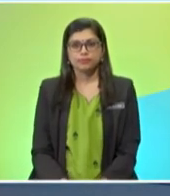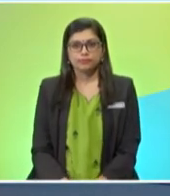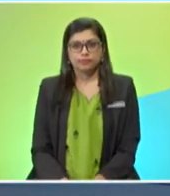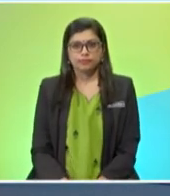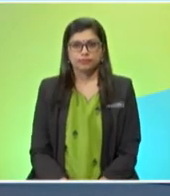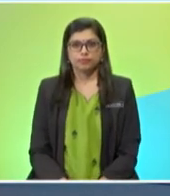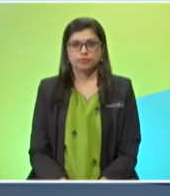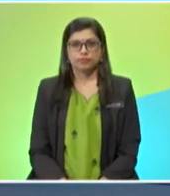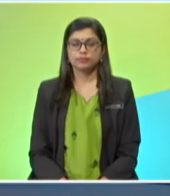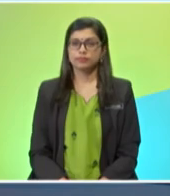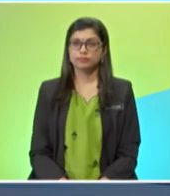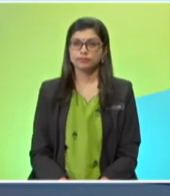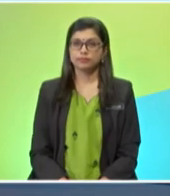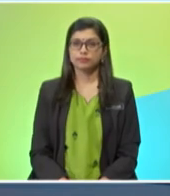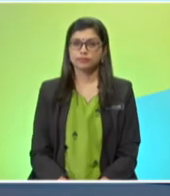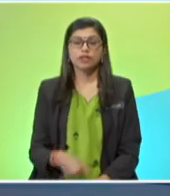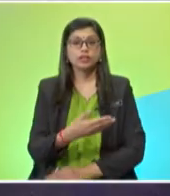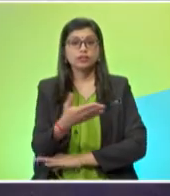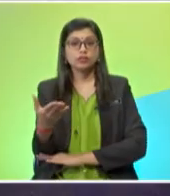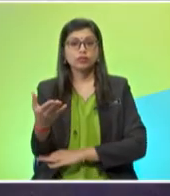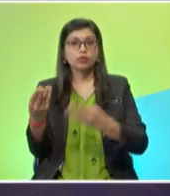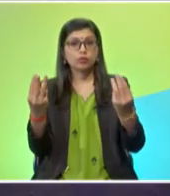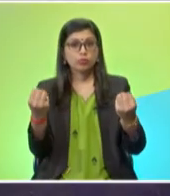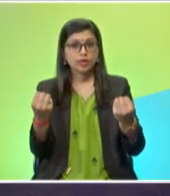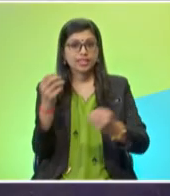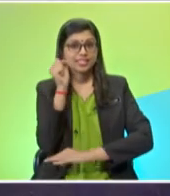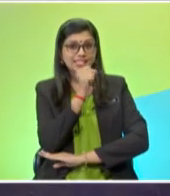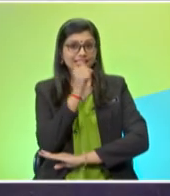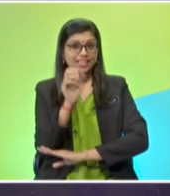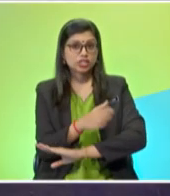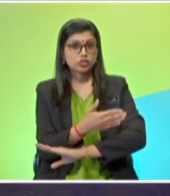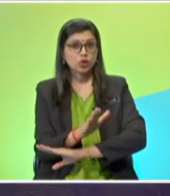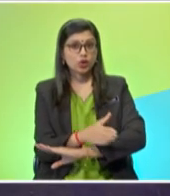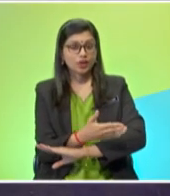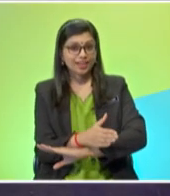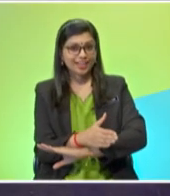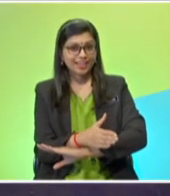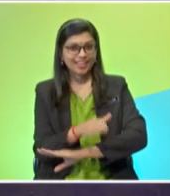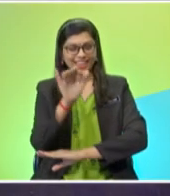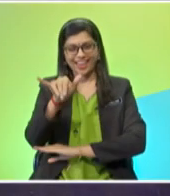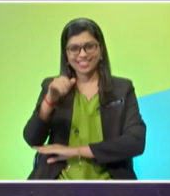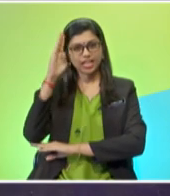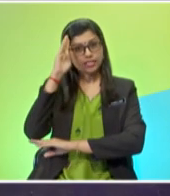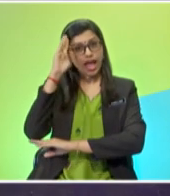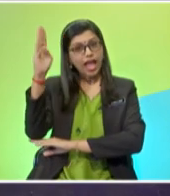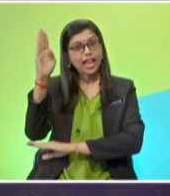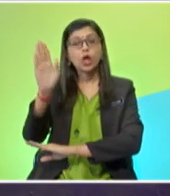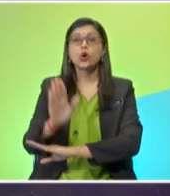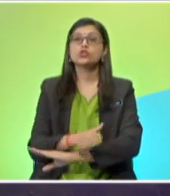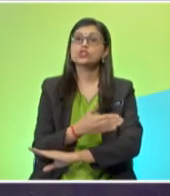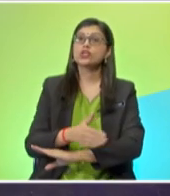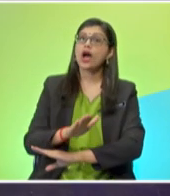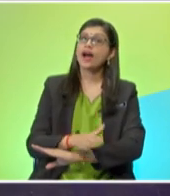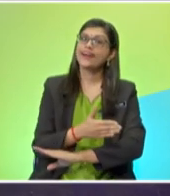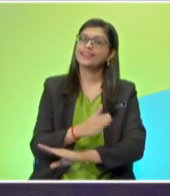always like to sing before we start our lesson. Yes, let's sing the hello song. Oh yeah, so people at home, let's sing together